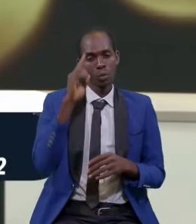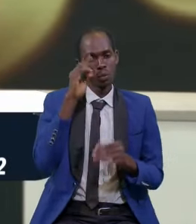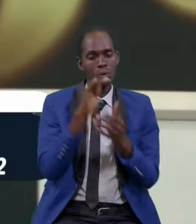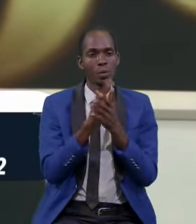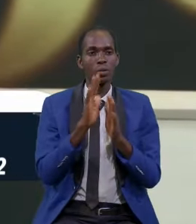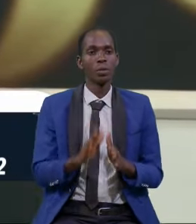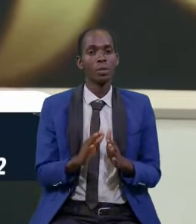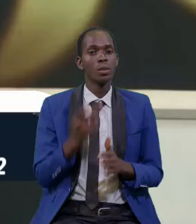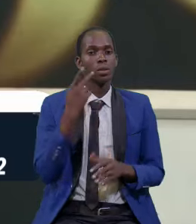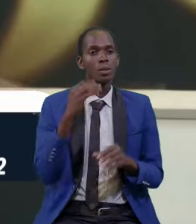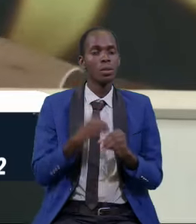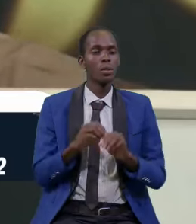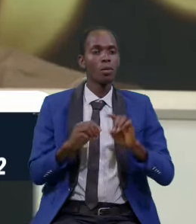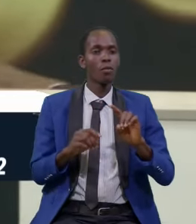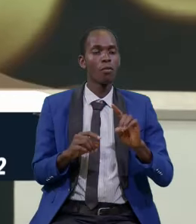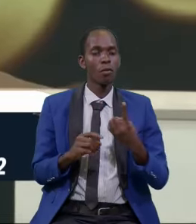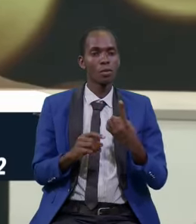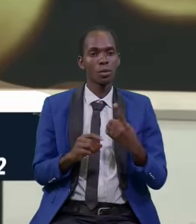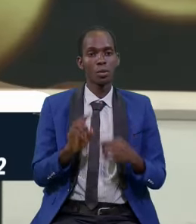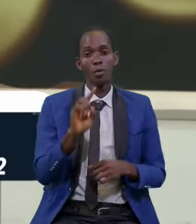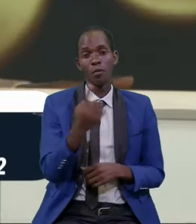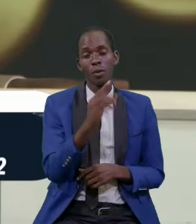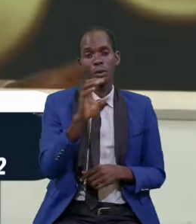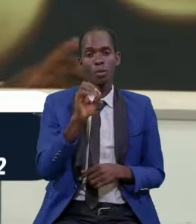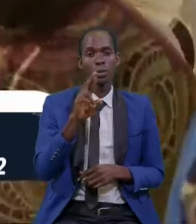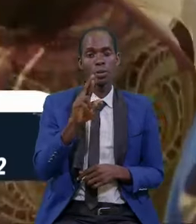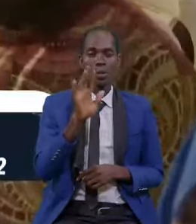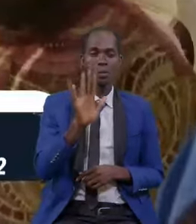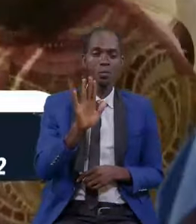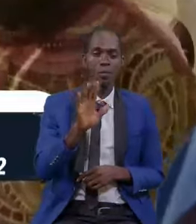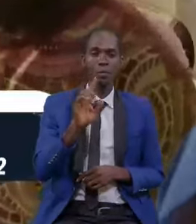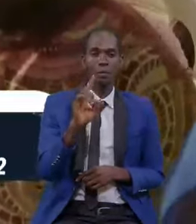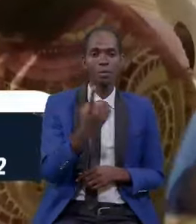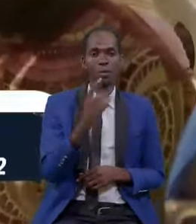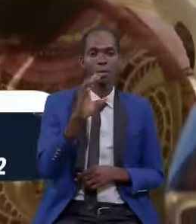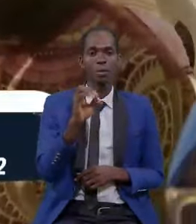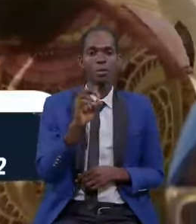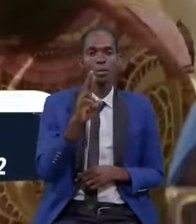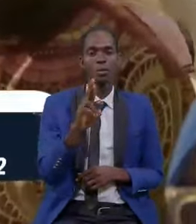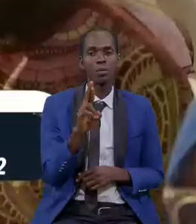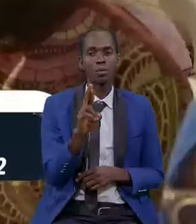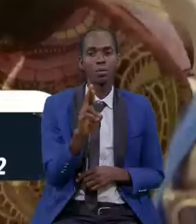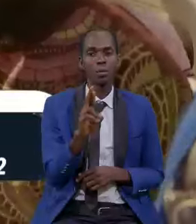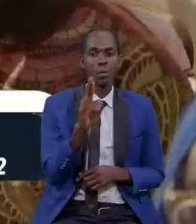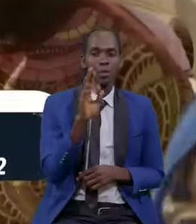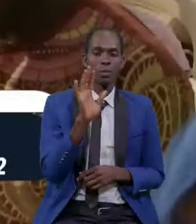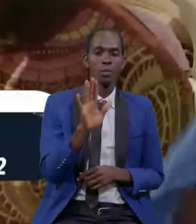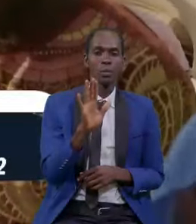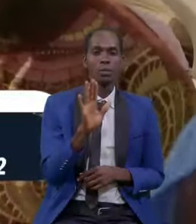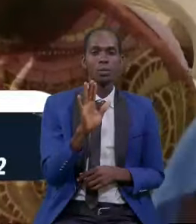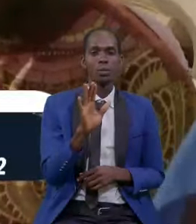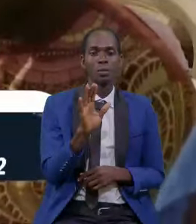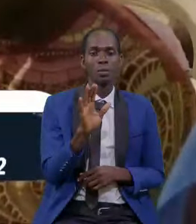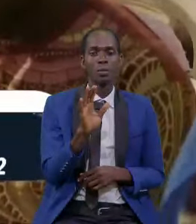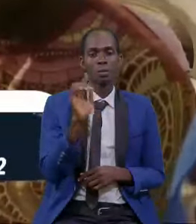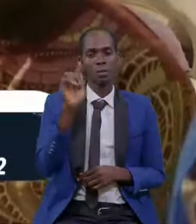1 Corinthians chapter 5. 1 Corinthians chapter 5, we're looking